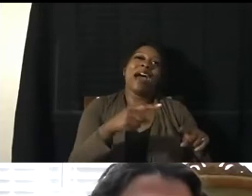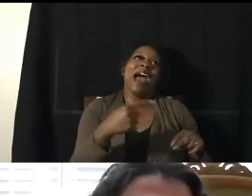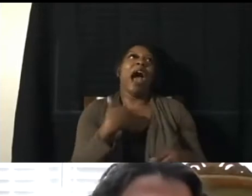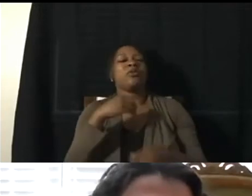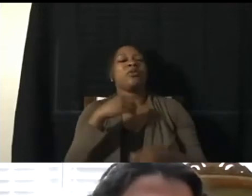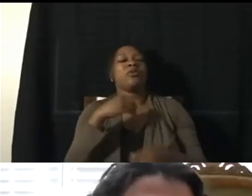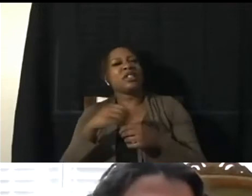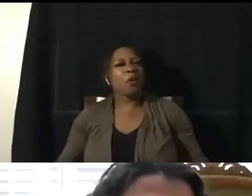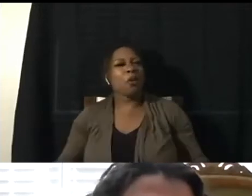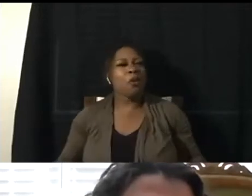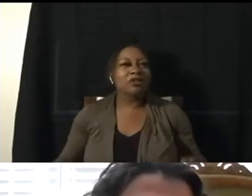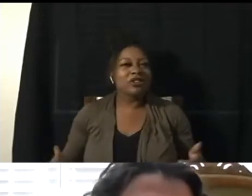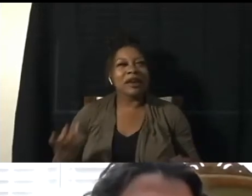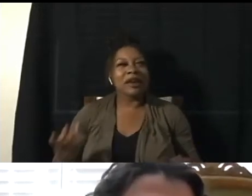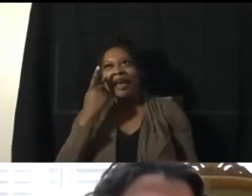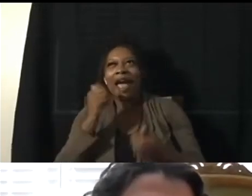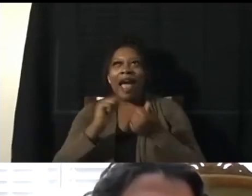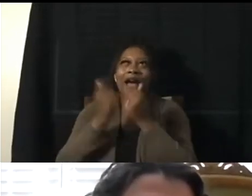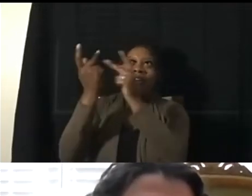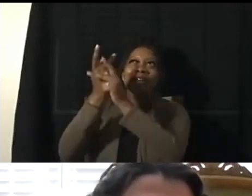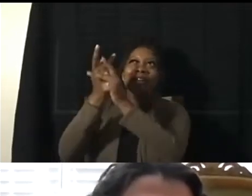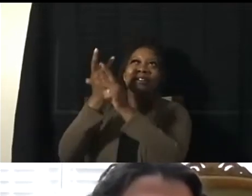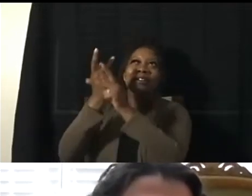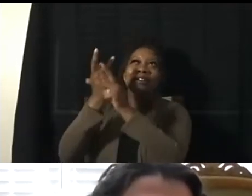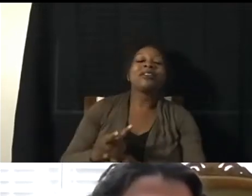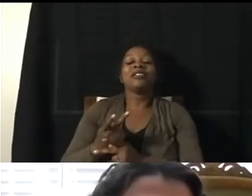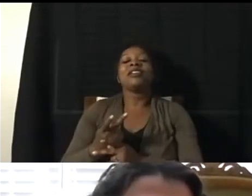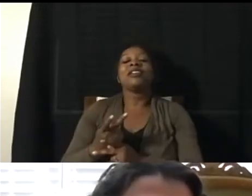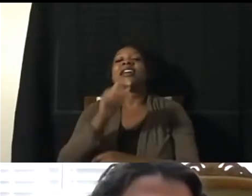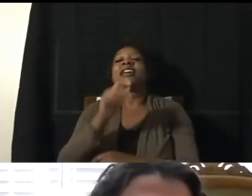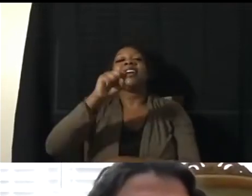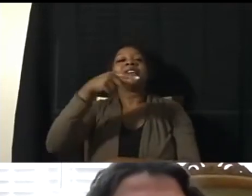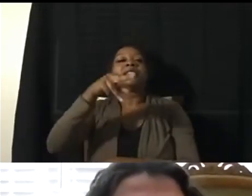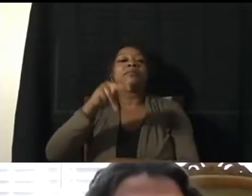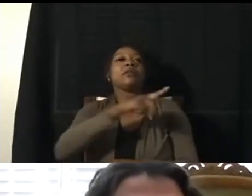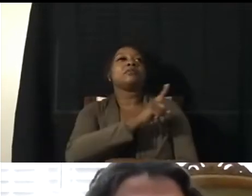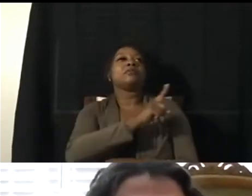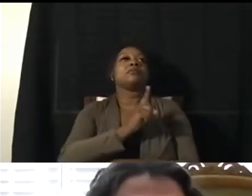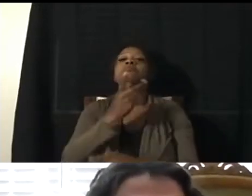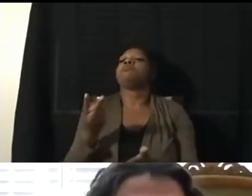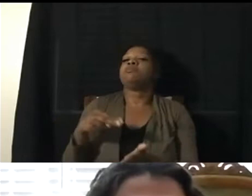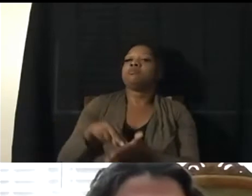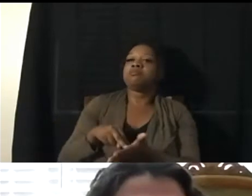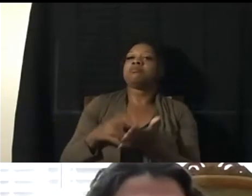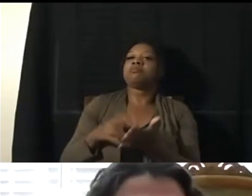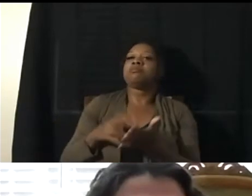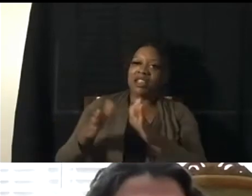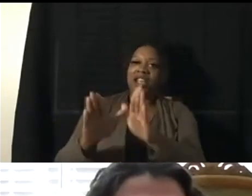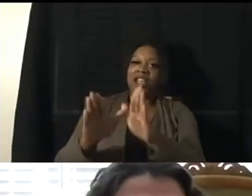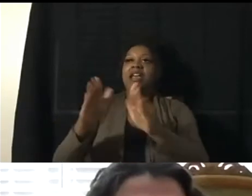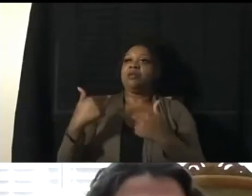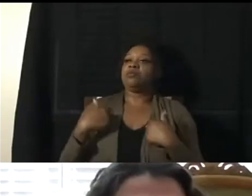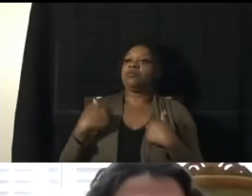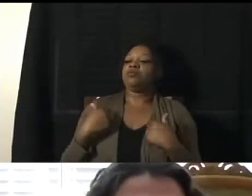And so ESPN really stepped up and allowed me to kind of step into my role without any